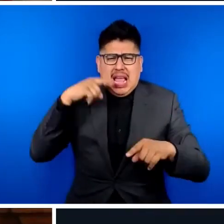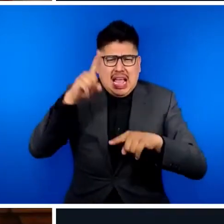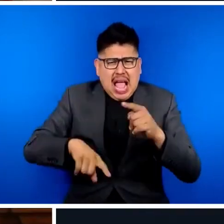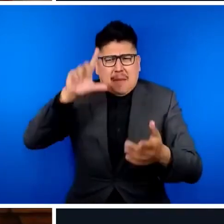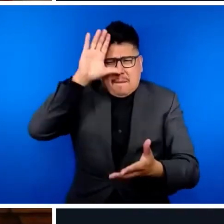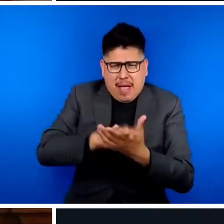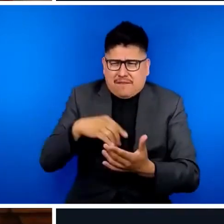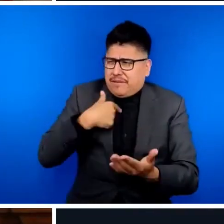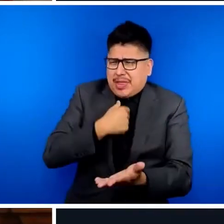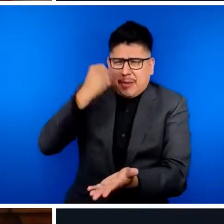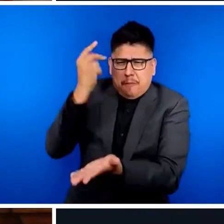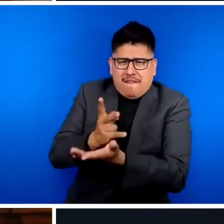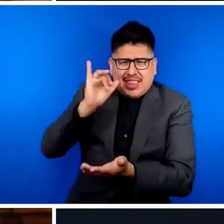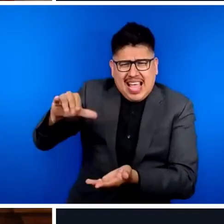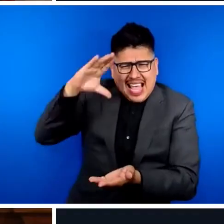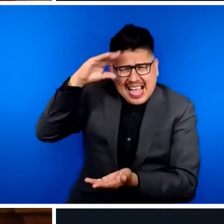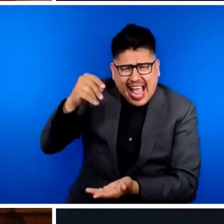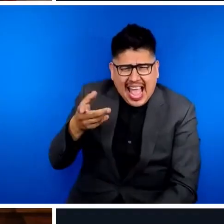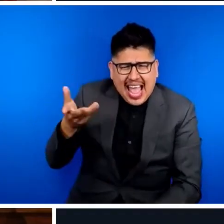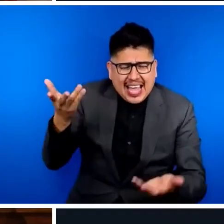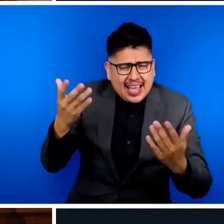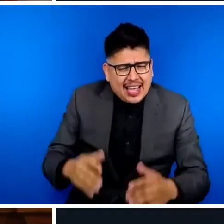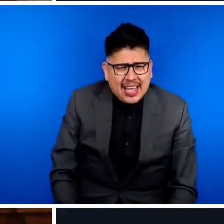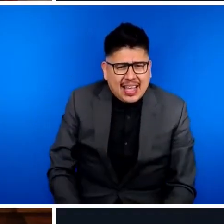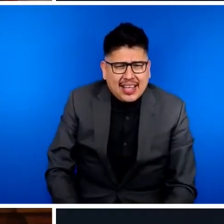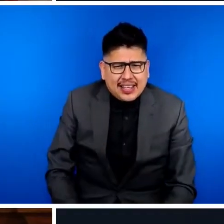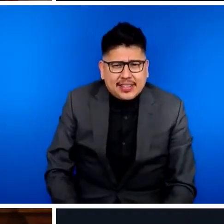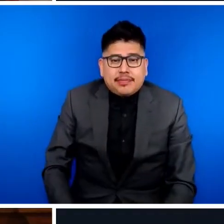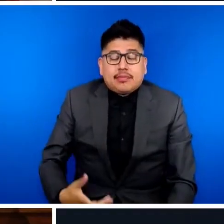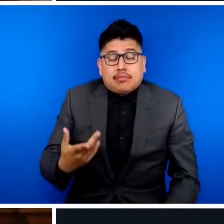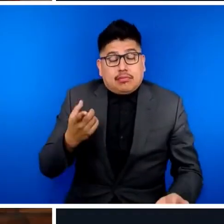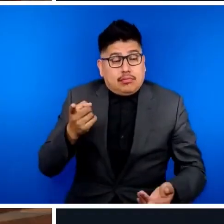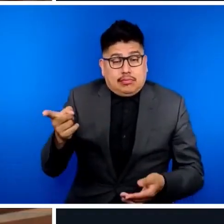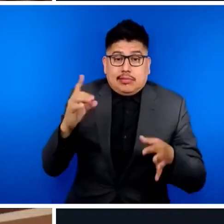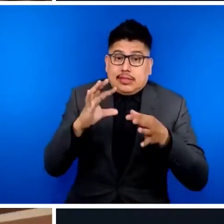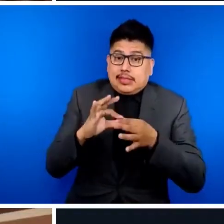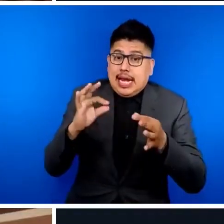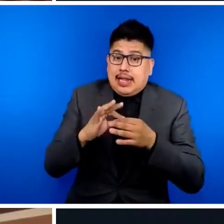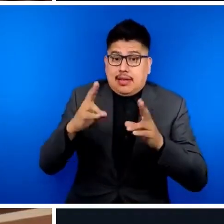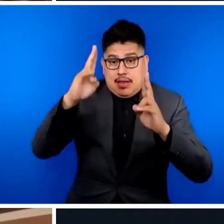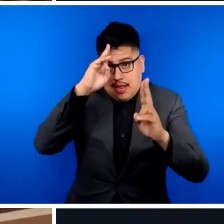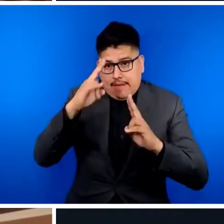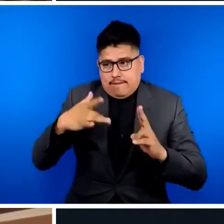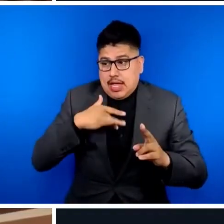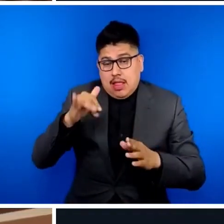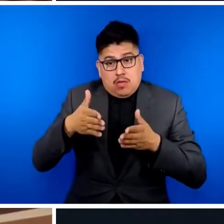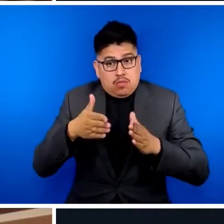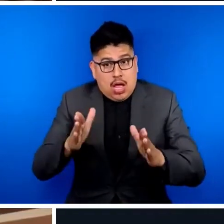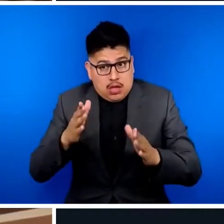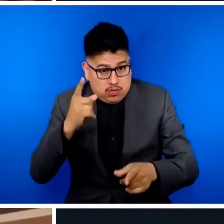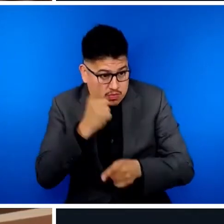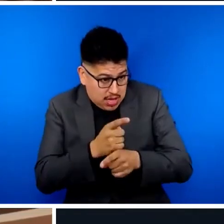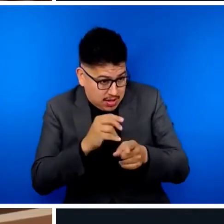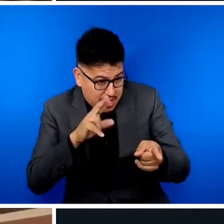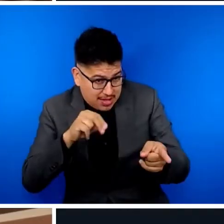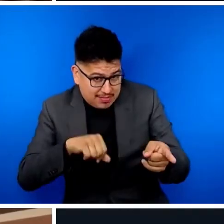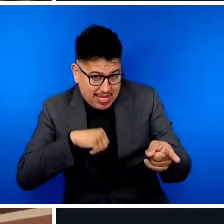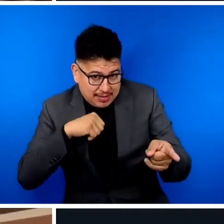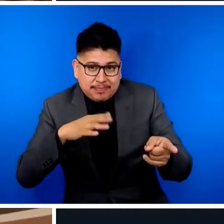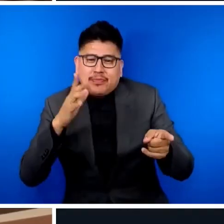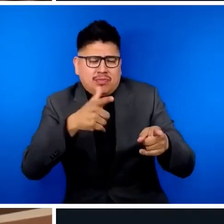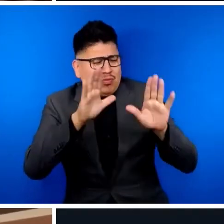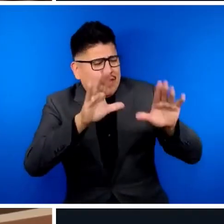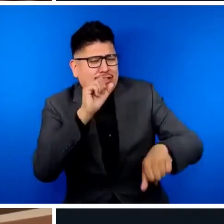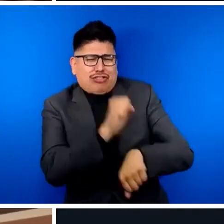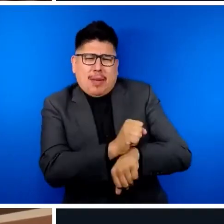guy. And he said it's an honor that they feel that way, right, Marco? You have done a great job, great Secretary of State. I